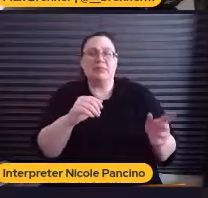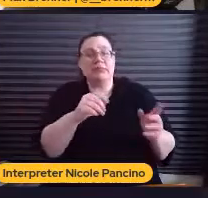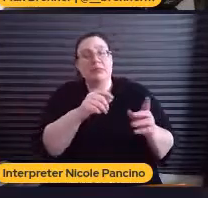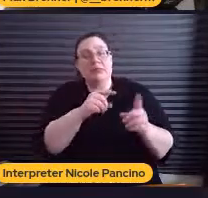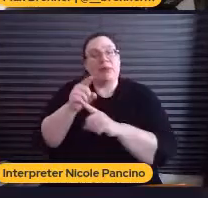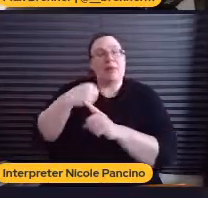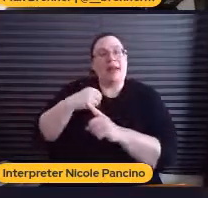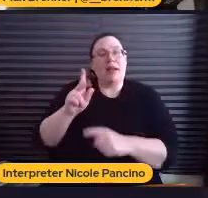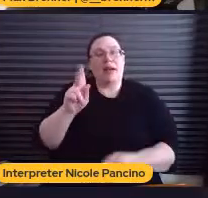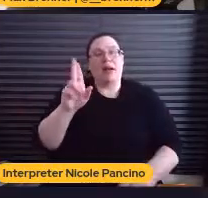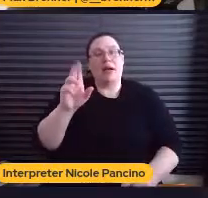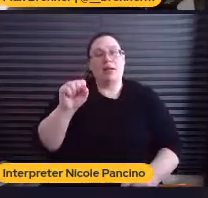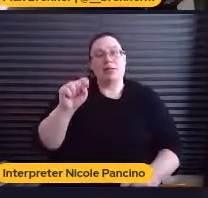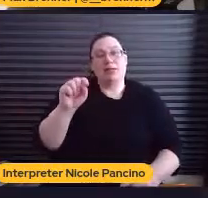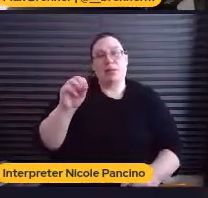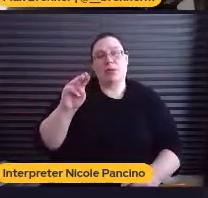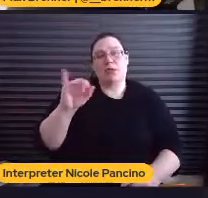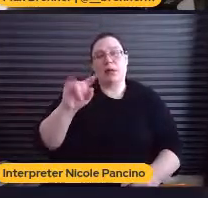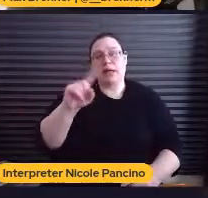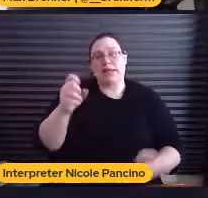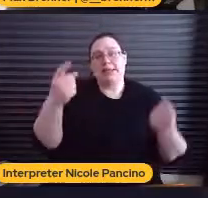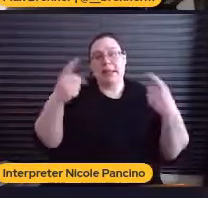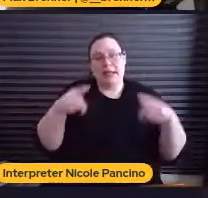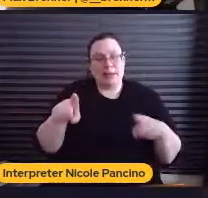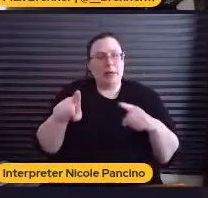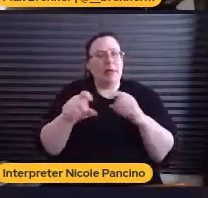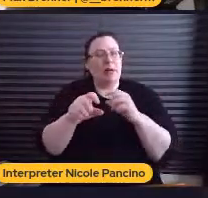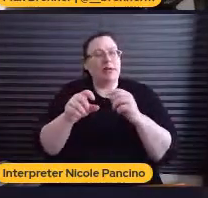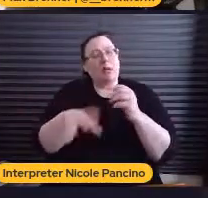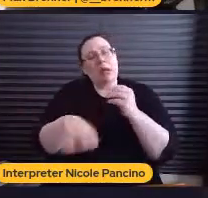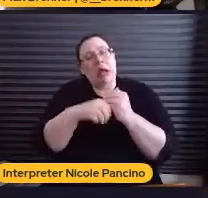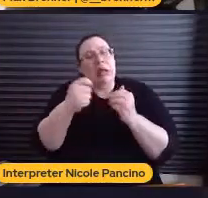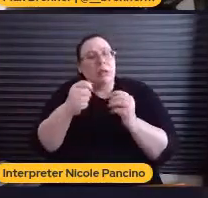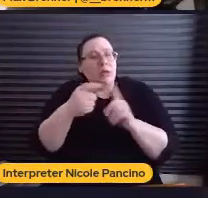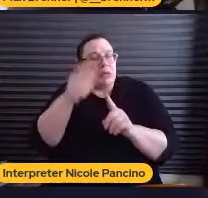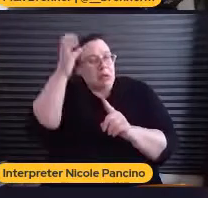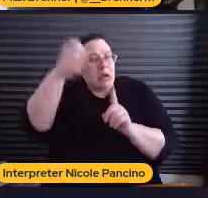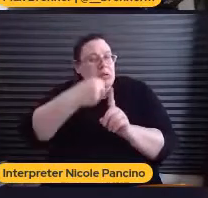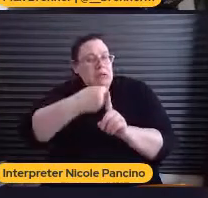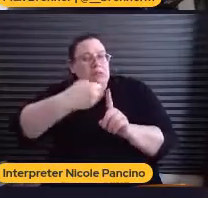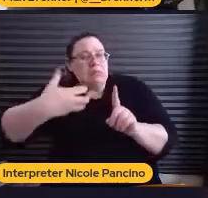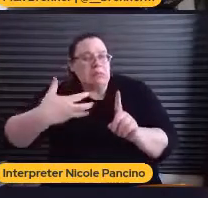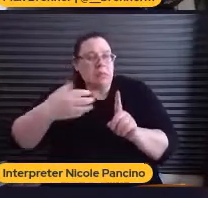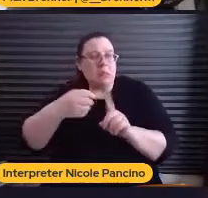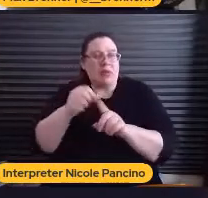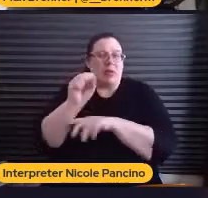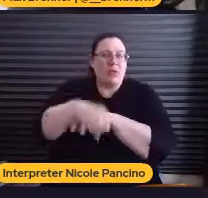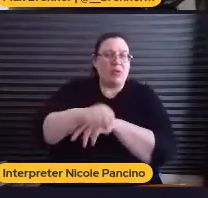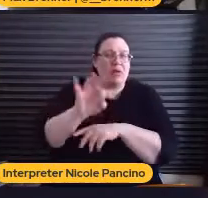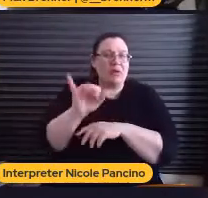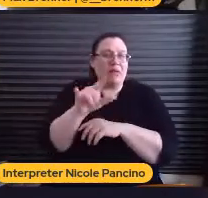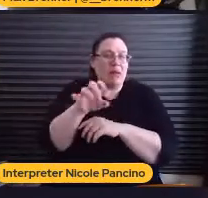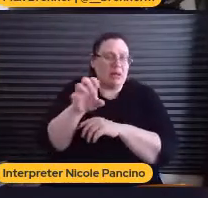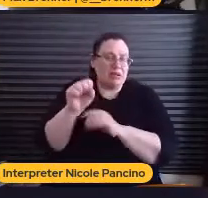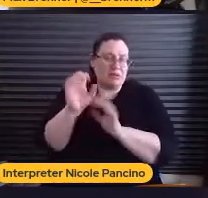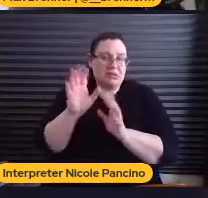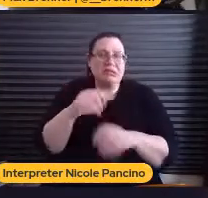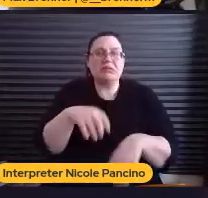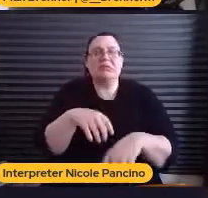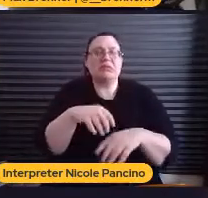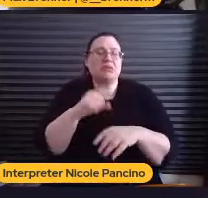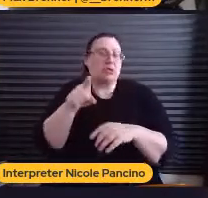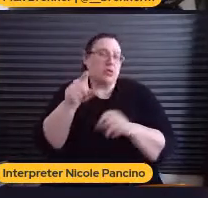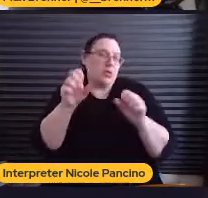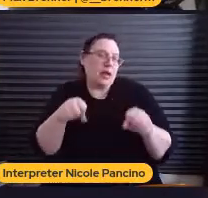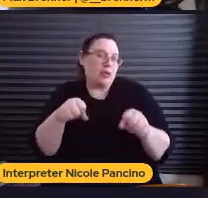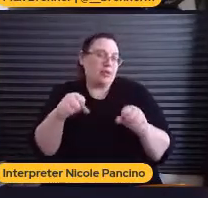around, which extended the concept a little bit with override files and environment files, so that you were able